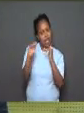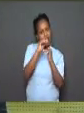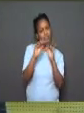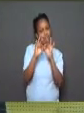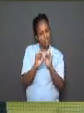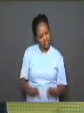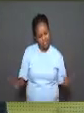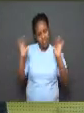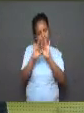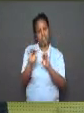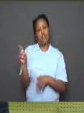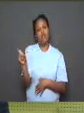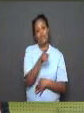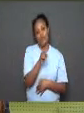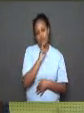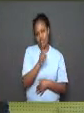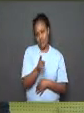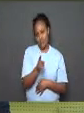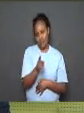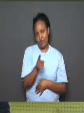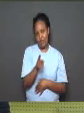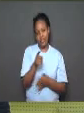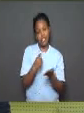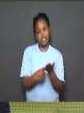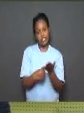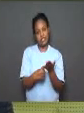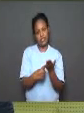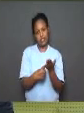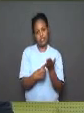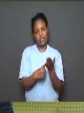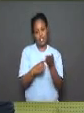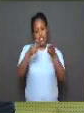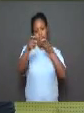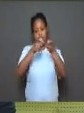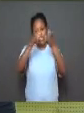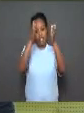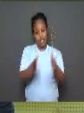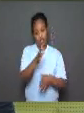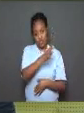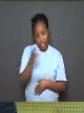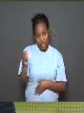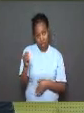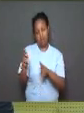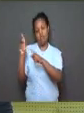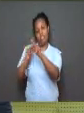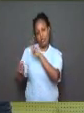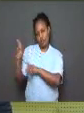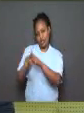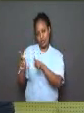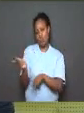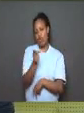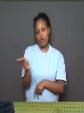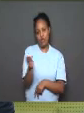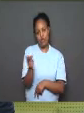law is necessary for restricting those who govern and those who